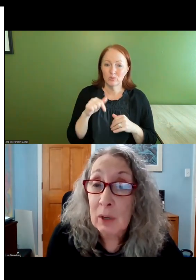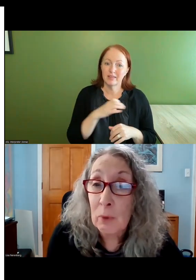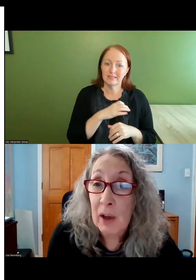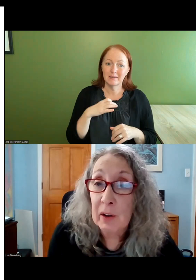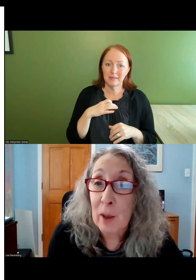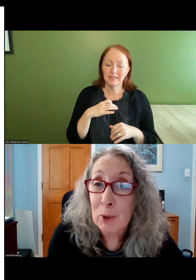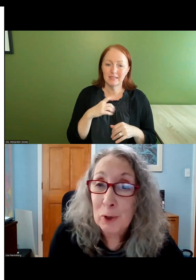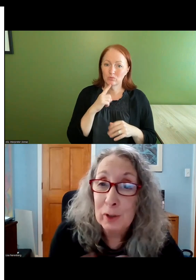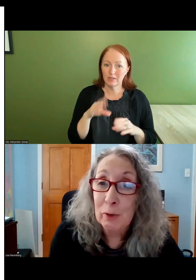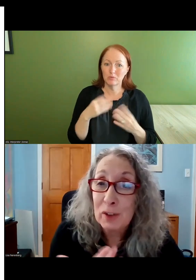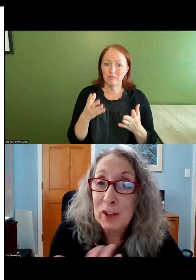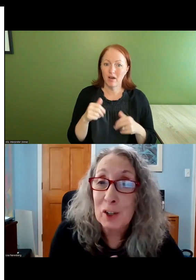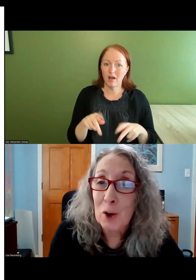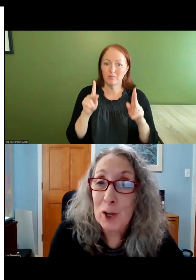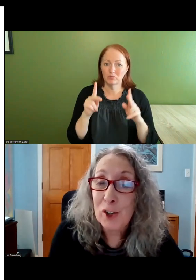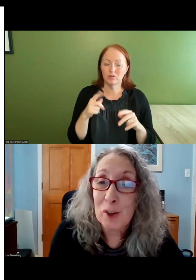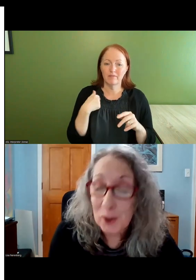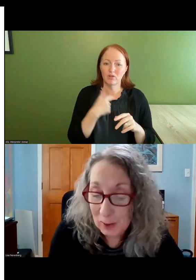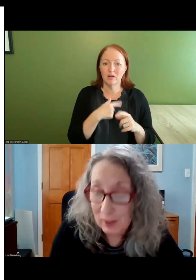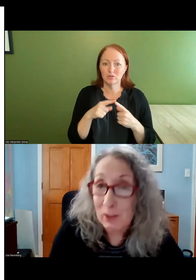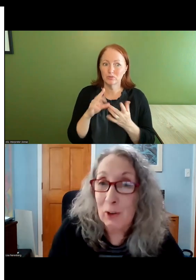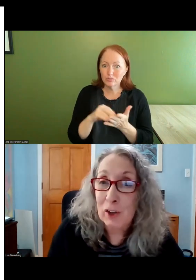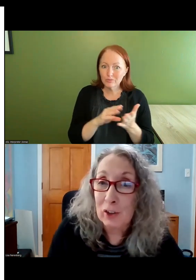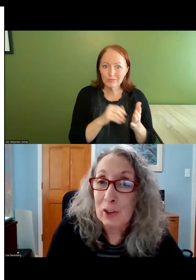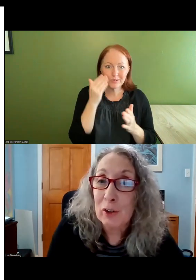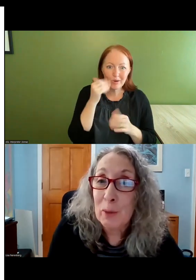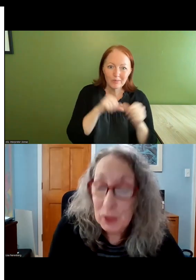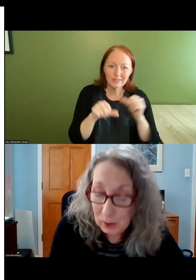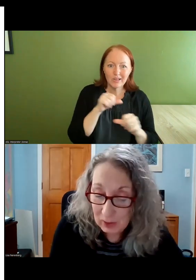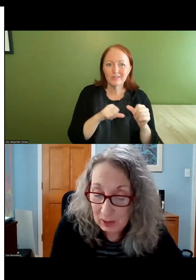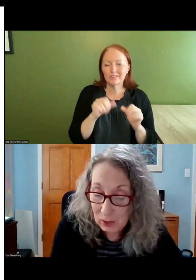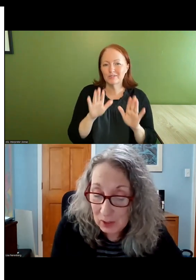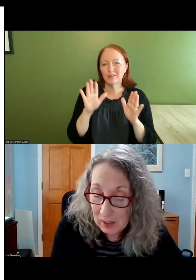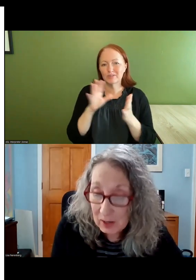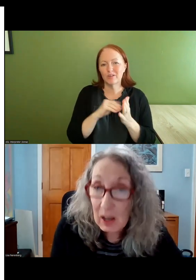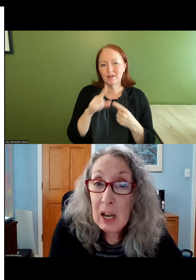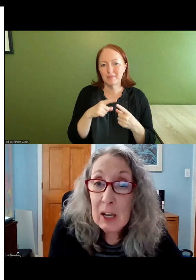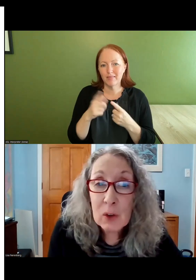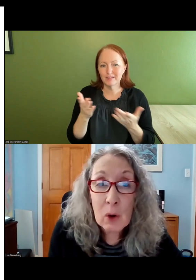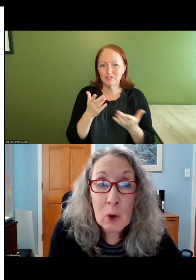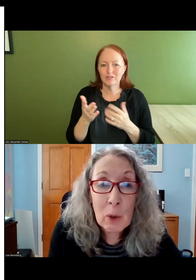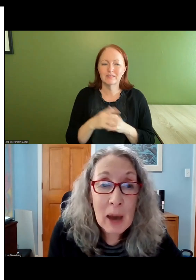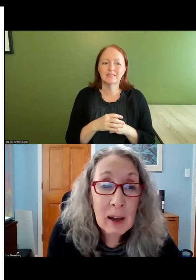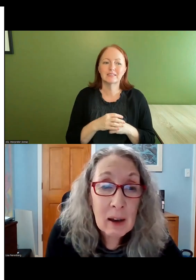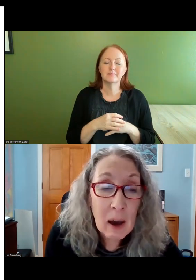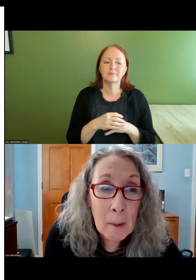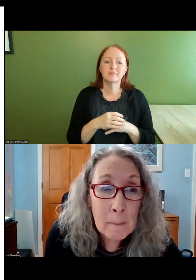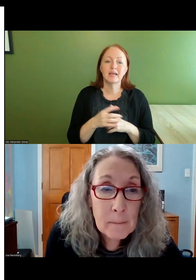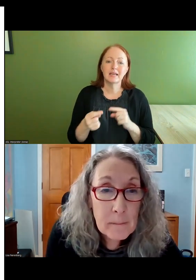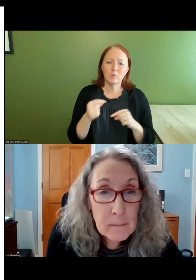has really provided an opportunity for us to get to know each other. So it's great to learn about these services. So can we go